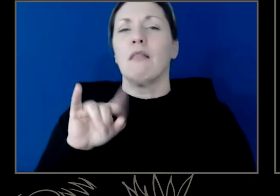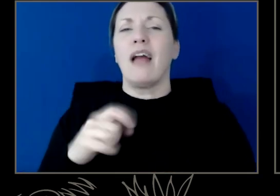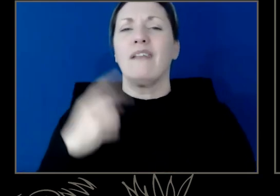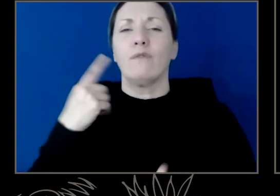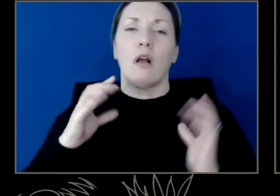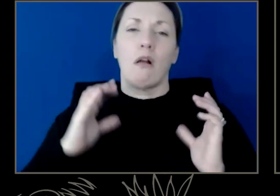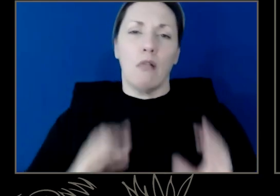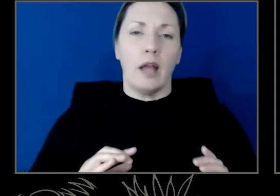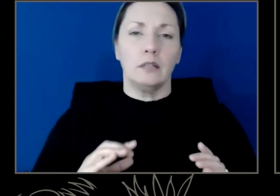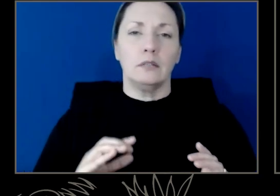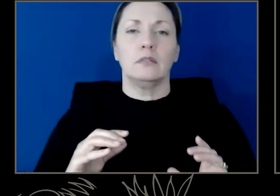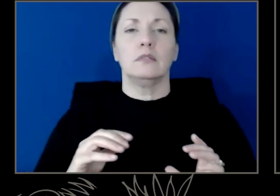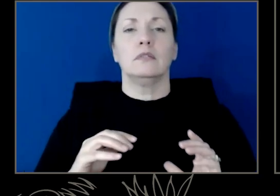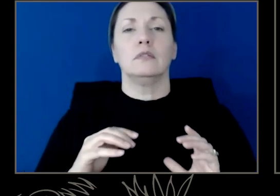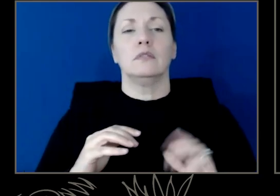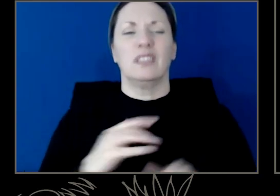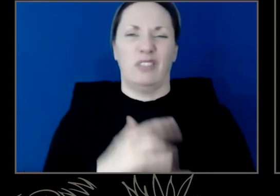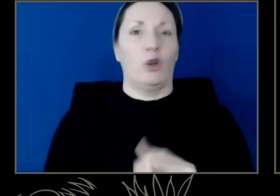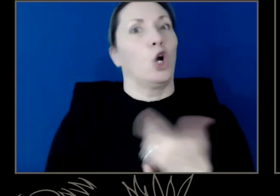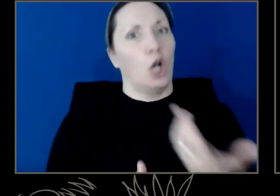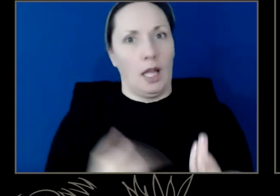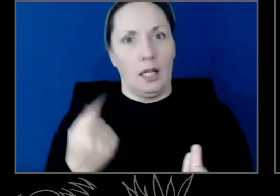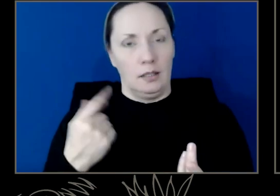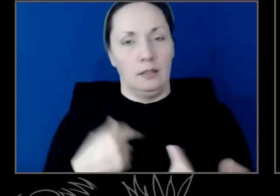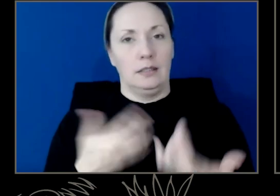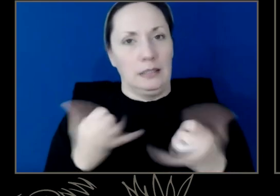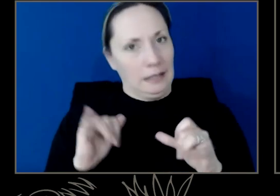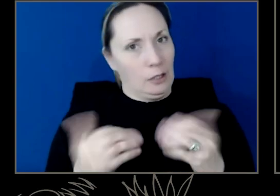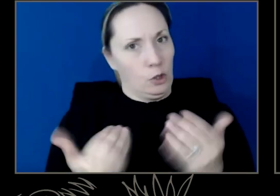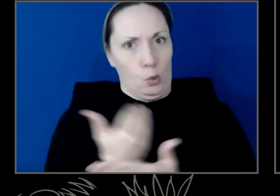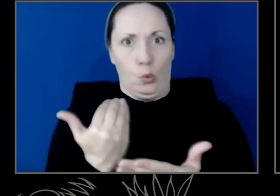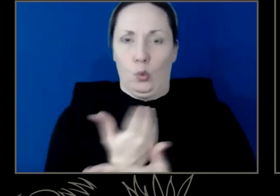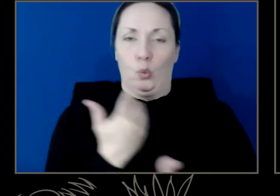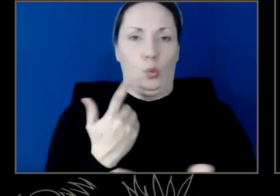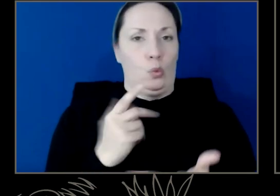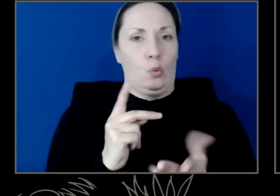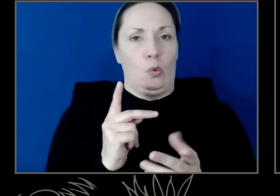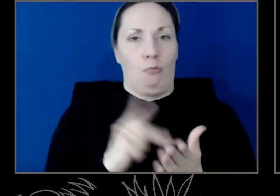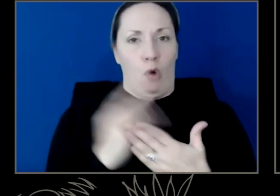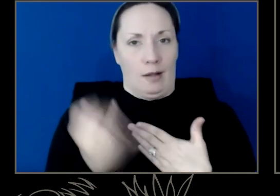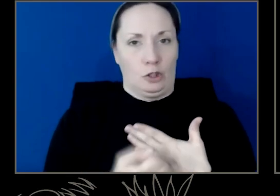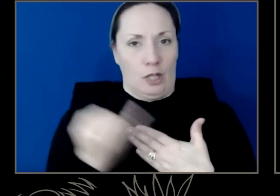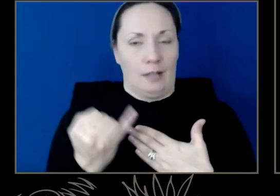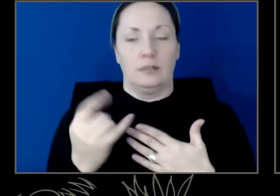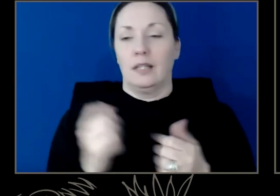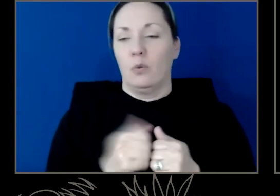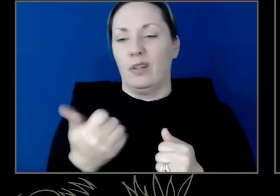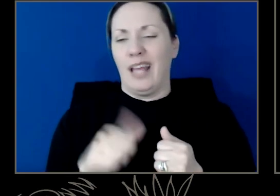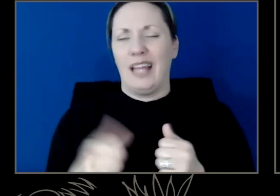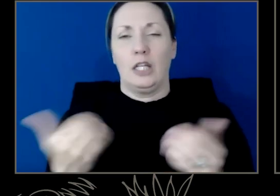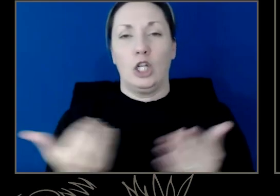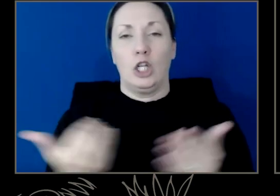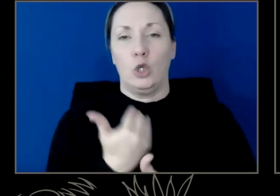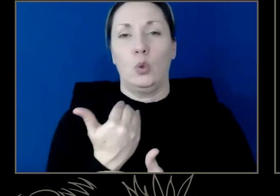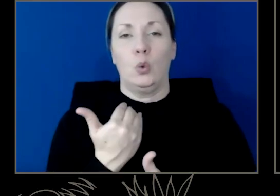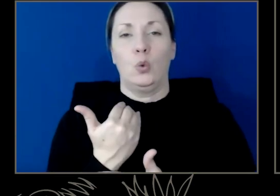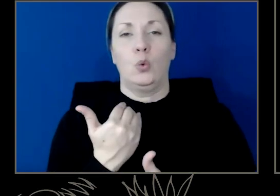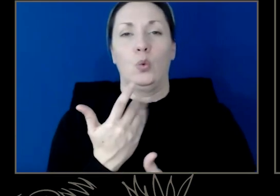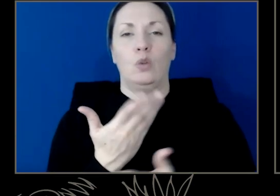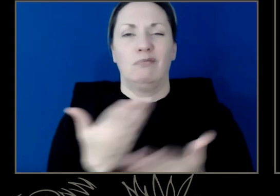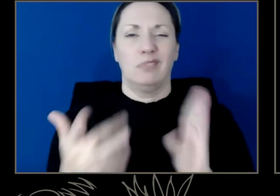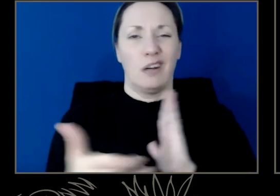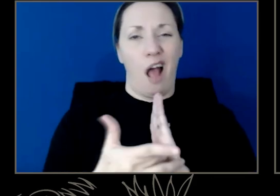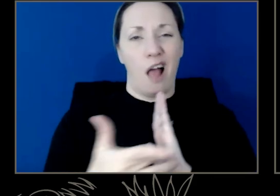very early, like it's still a very new project. And with any new such technology,